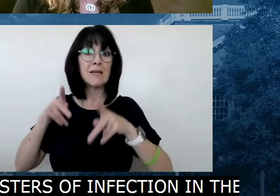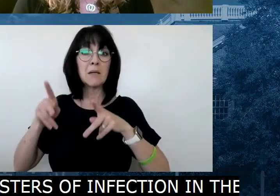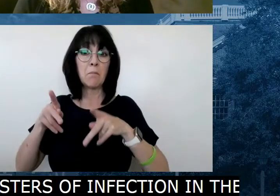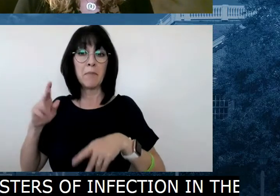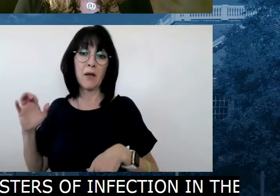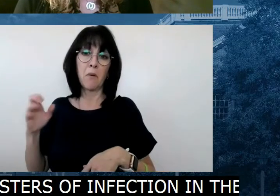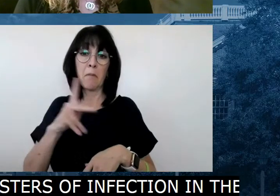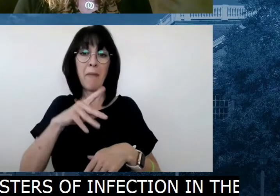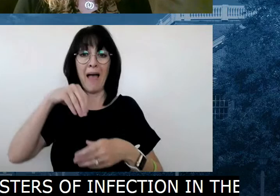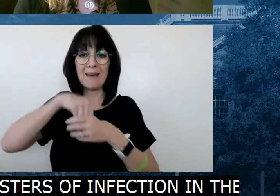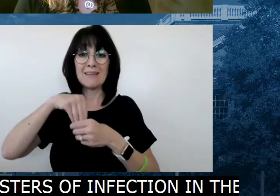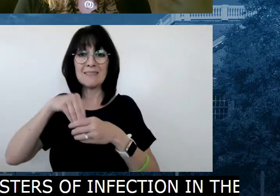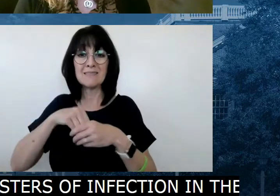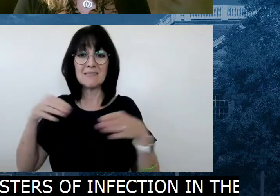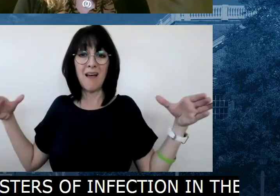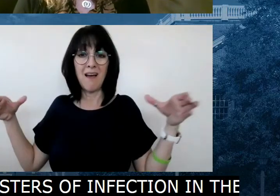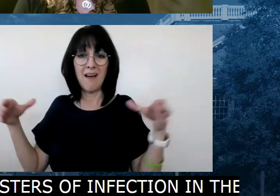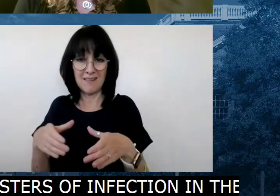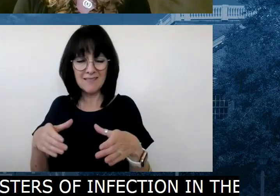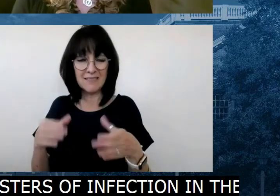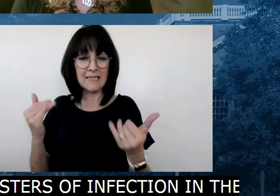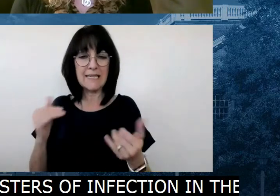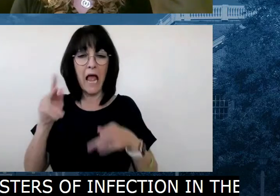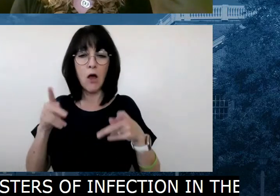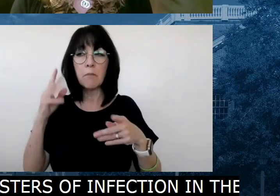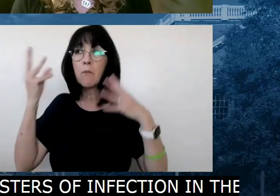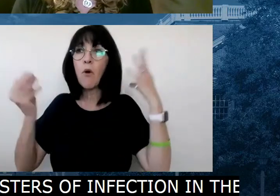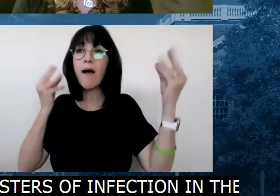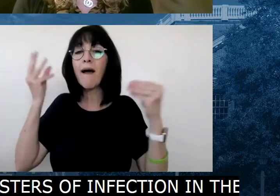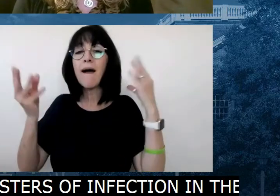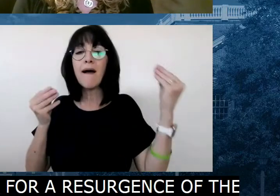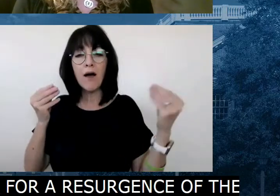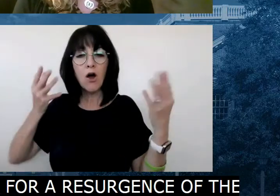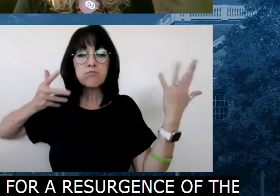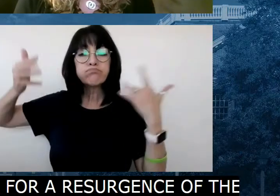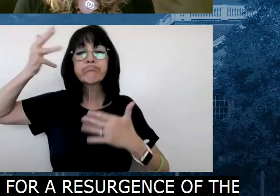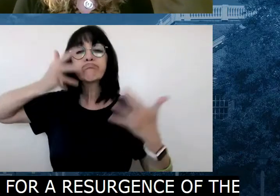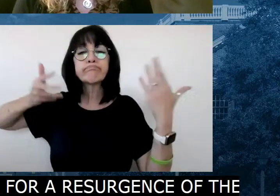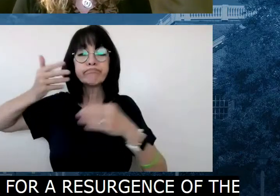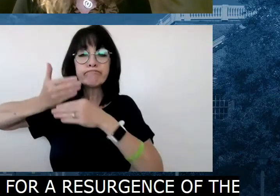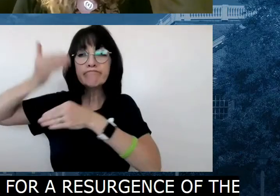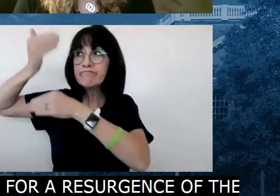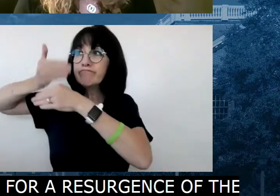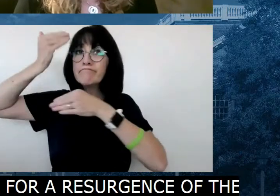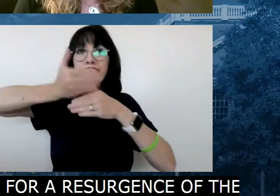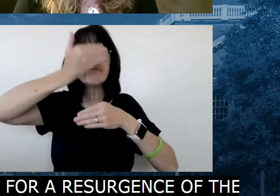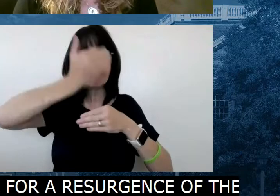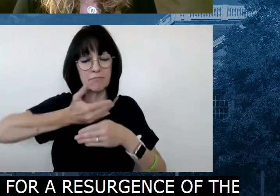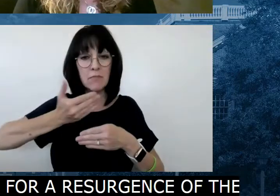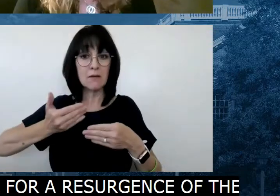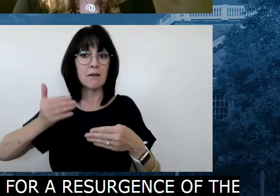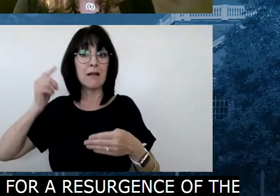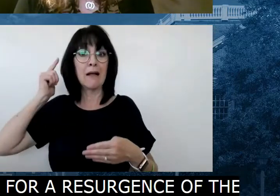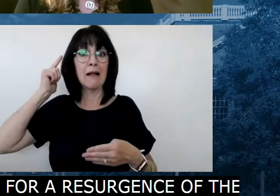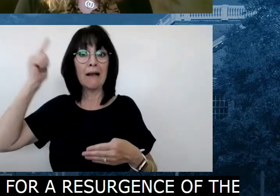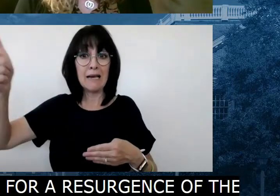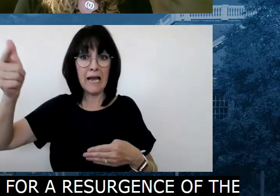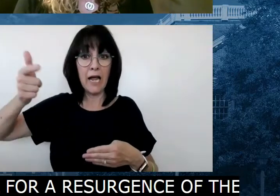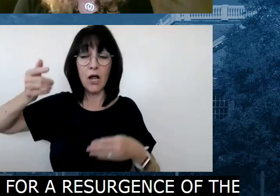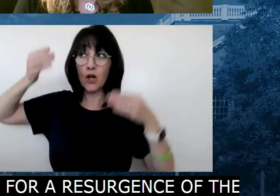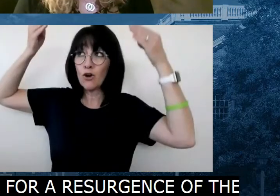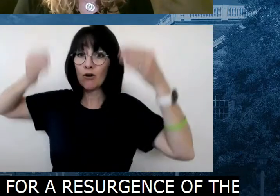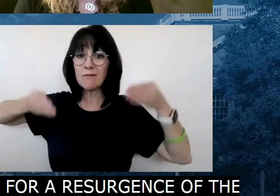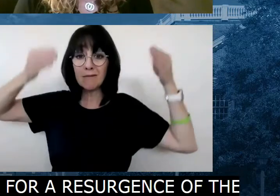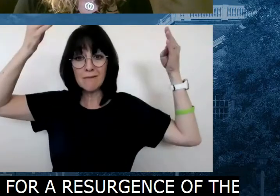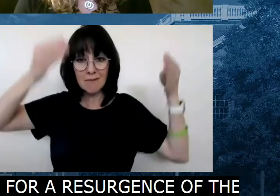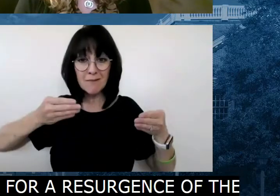a resurgence of the virus. And I will add to that, none of us want to go backwards. None of us want to